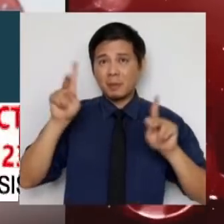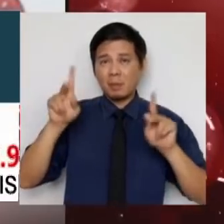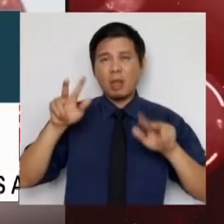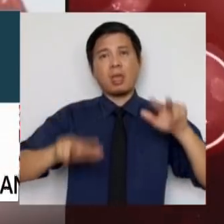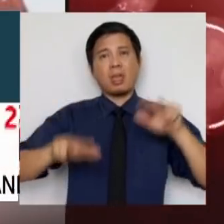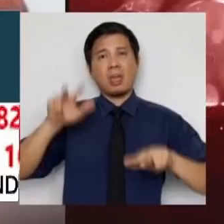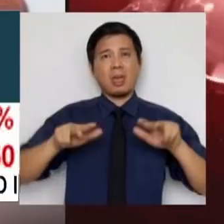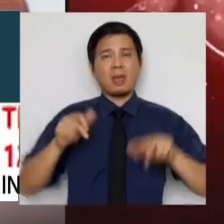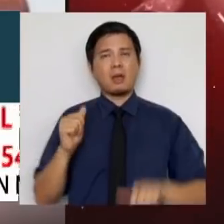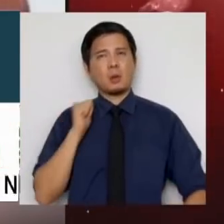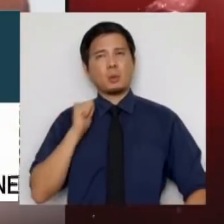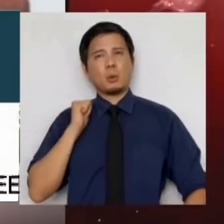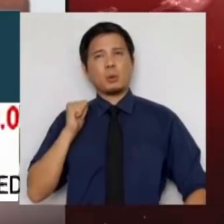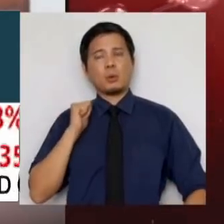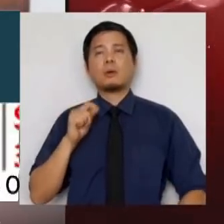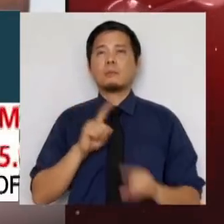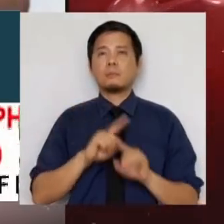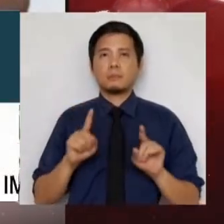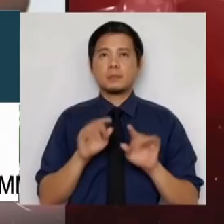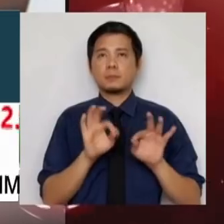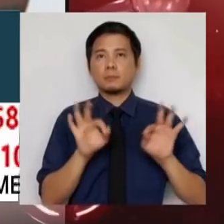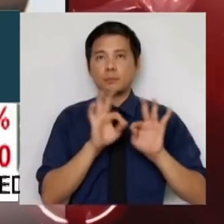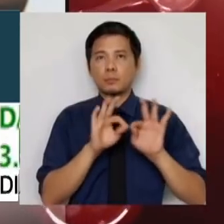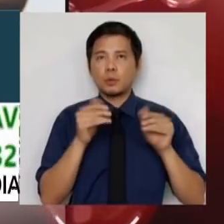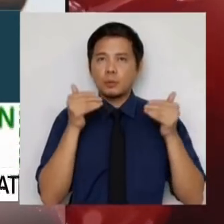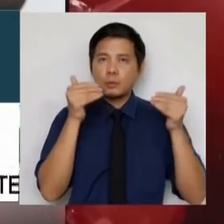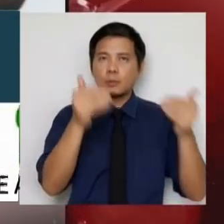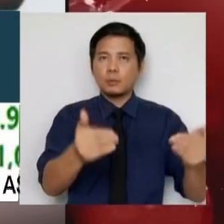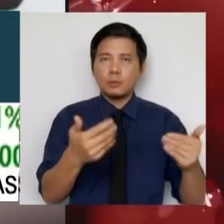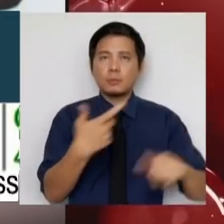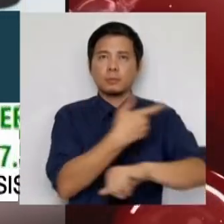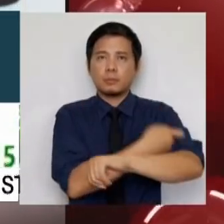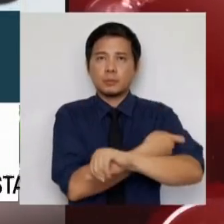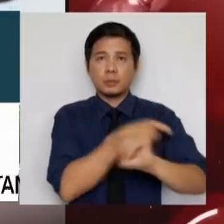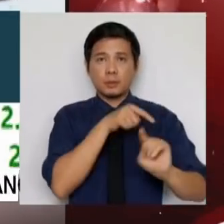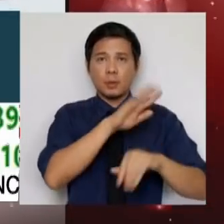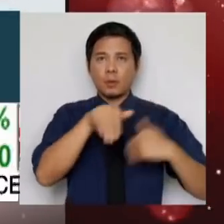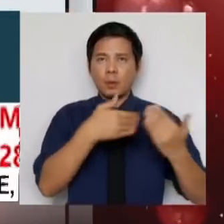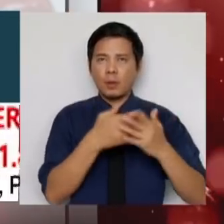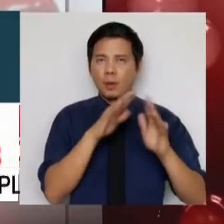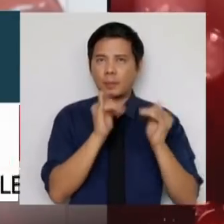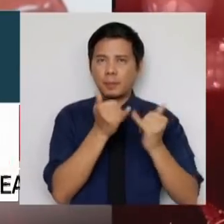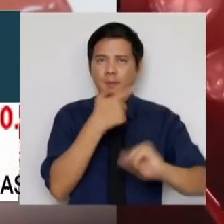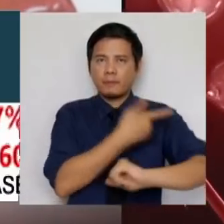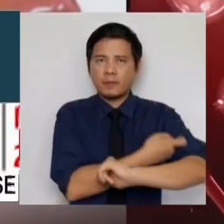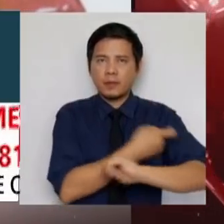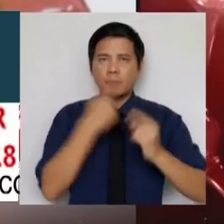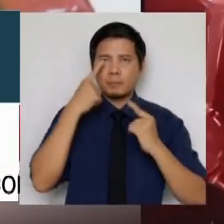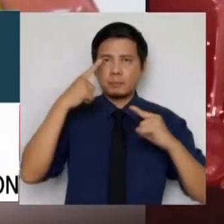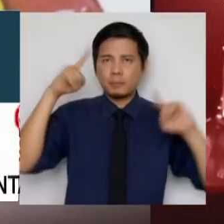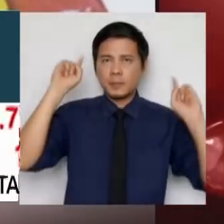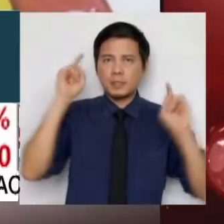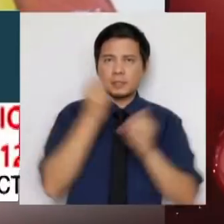provide them with vaccines that are efektibo at sigurado, or safe, effective,